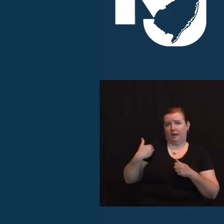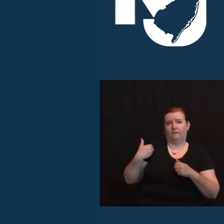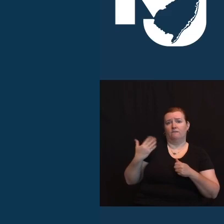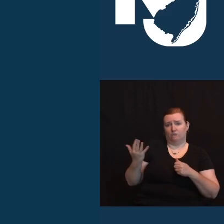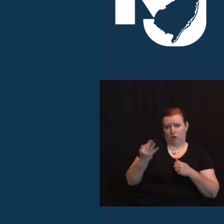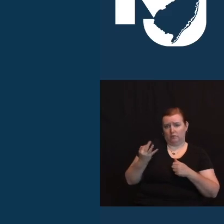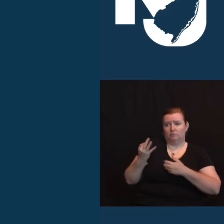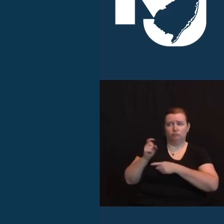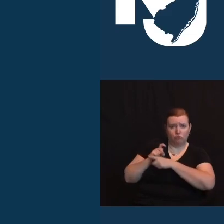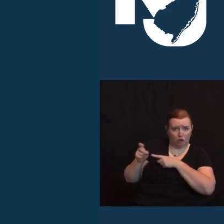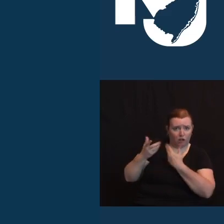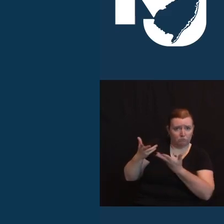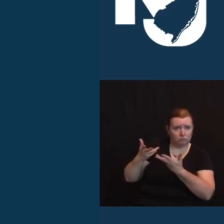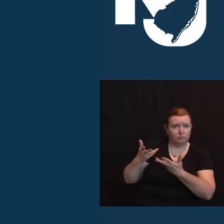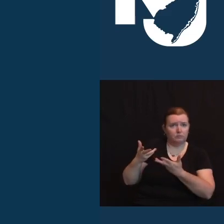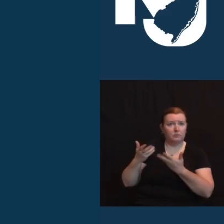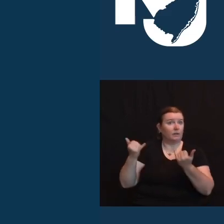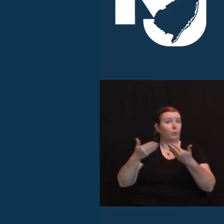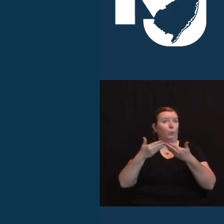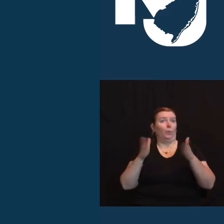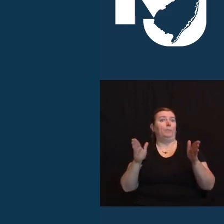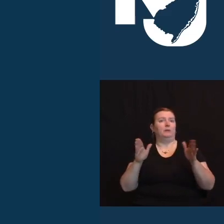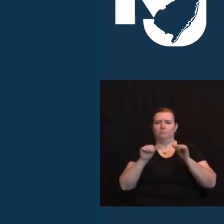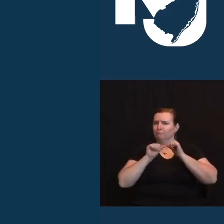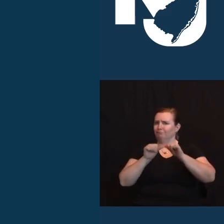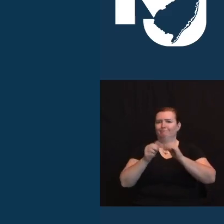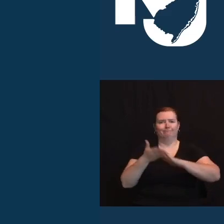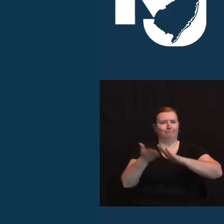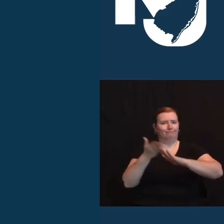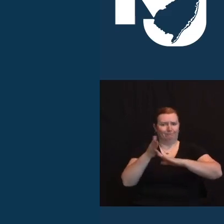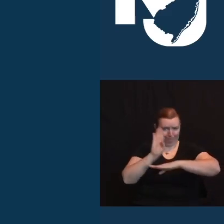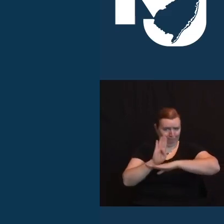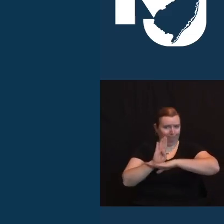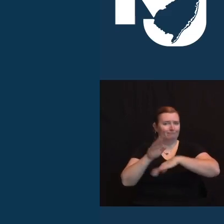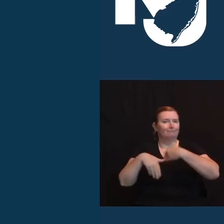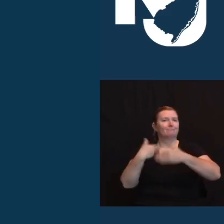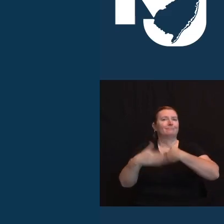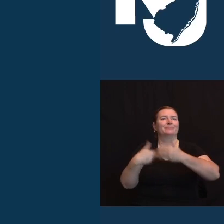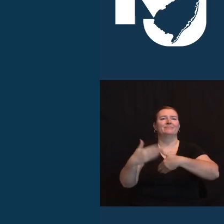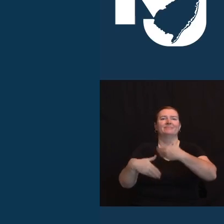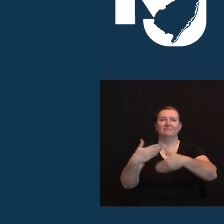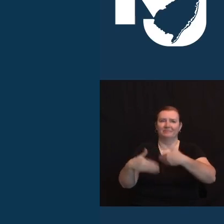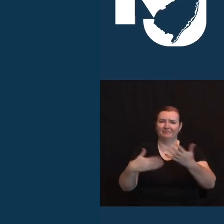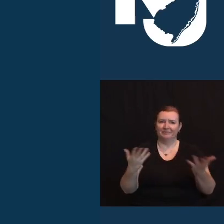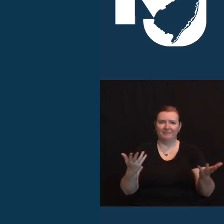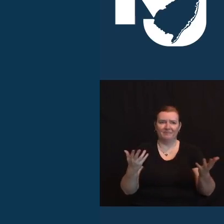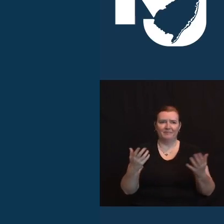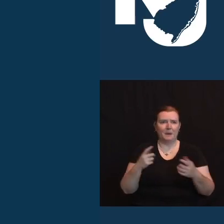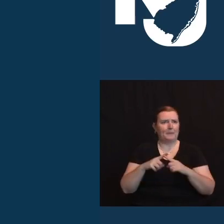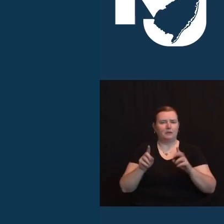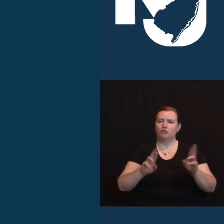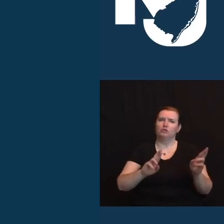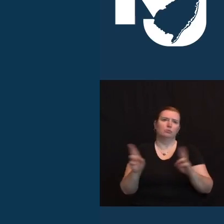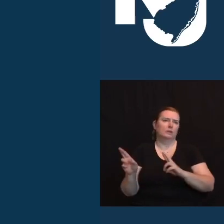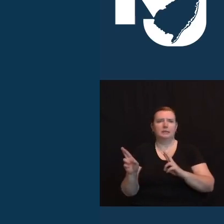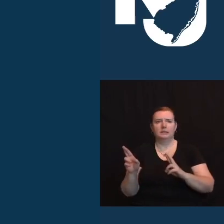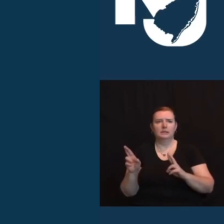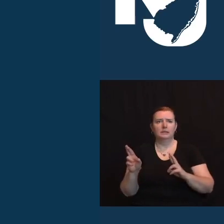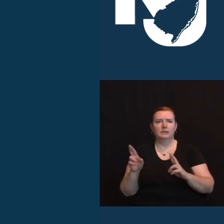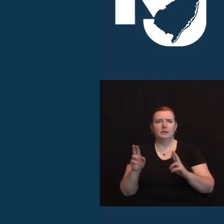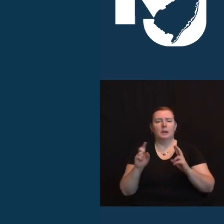not only is PABCO open for business as it has been for the past 32 years, but they're ready to help us come out of this pandemic stronger and